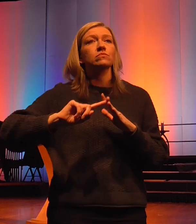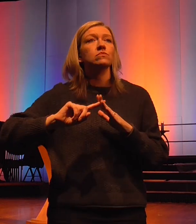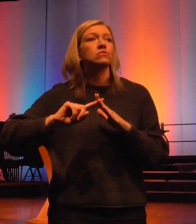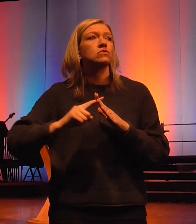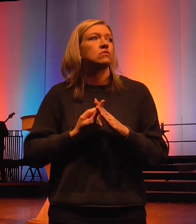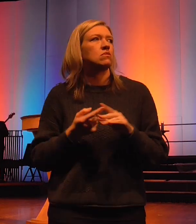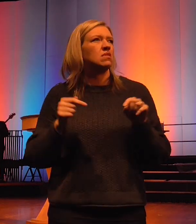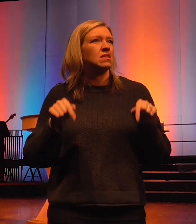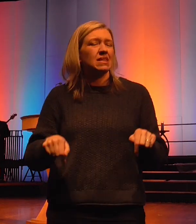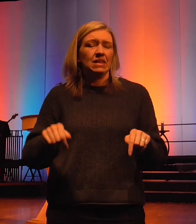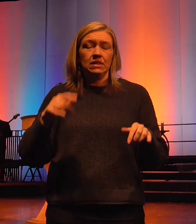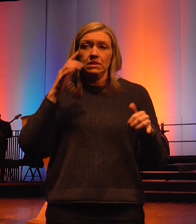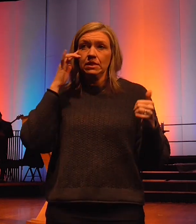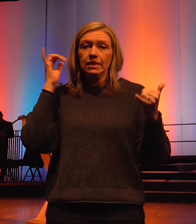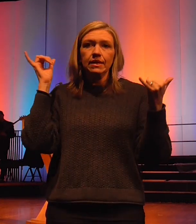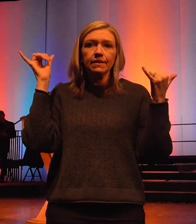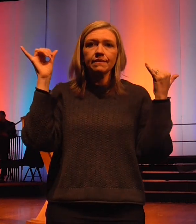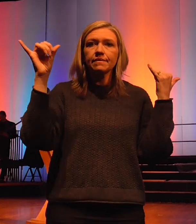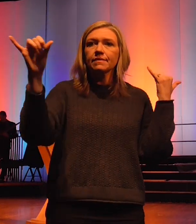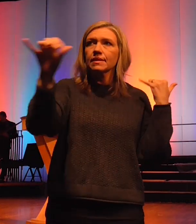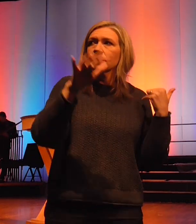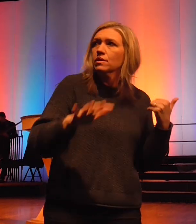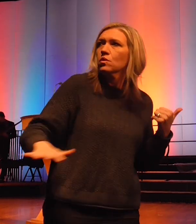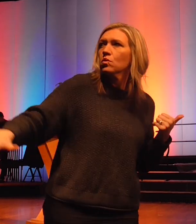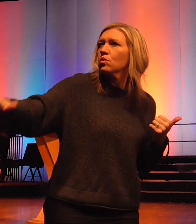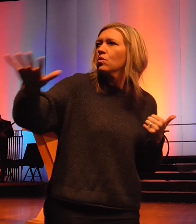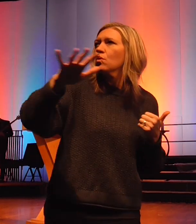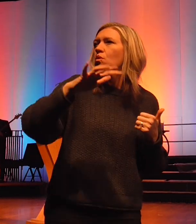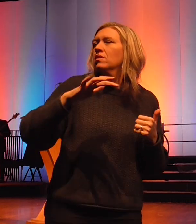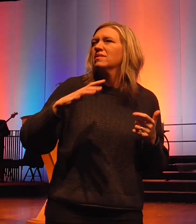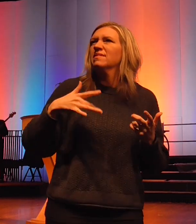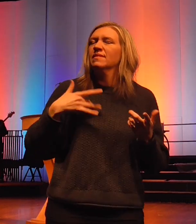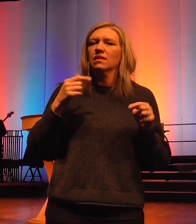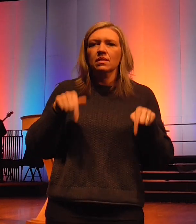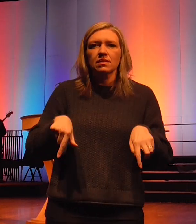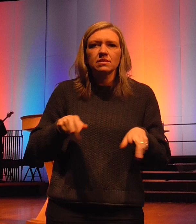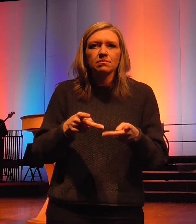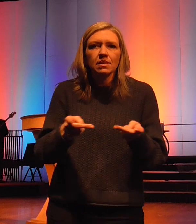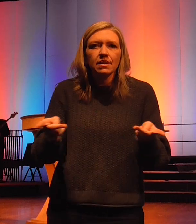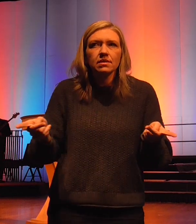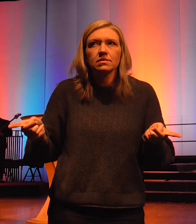in this infinite accord to be a place